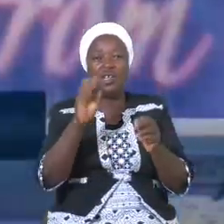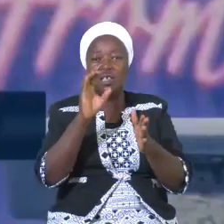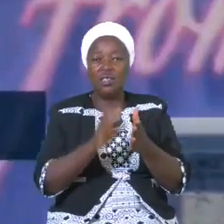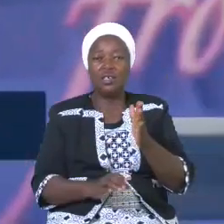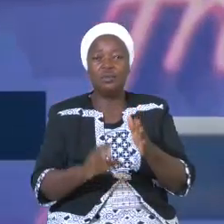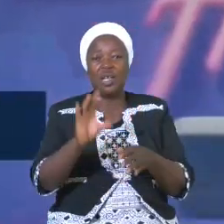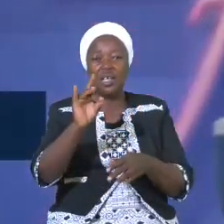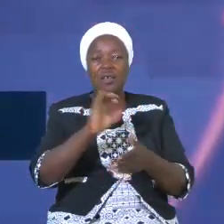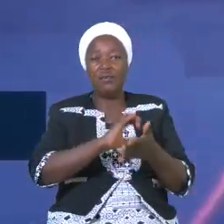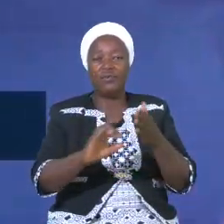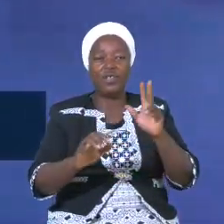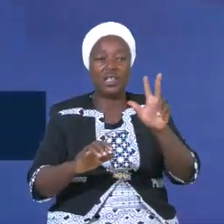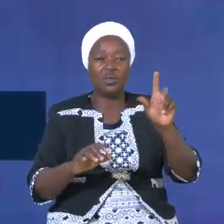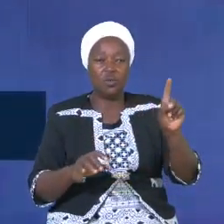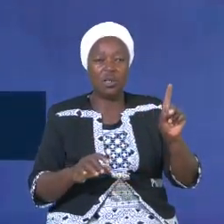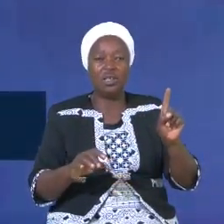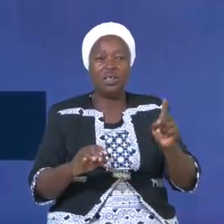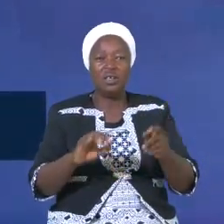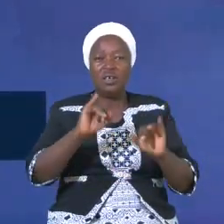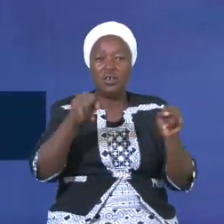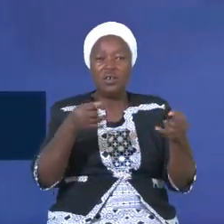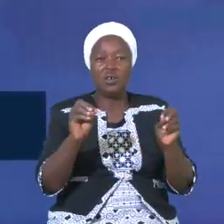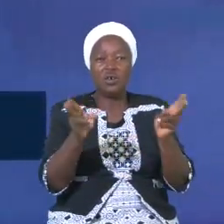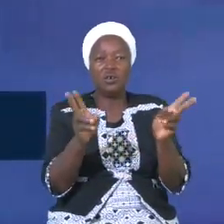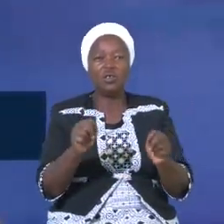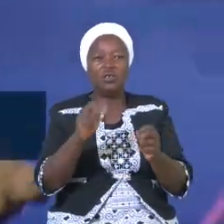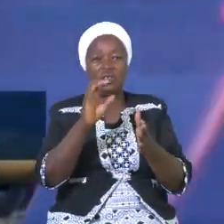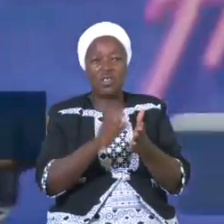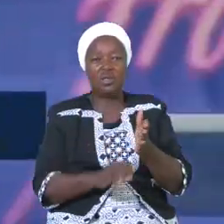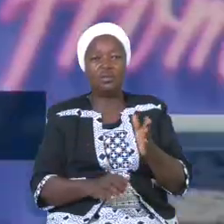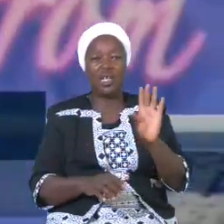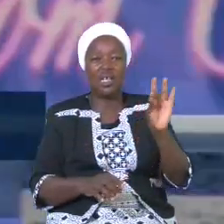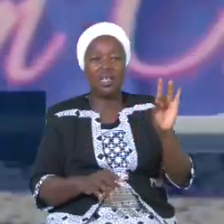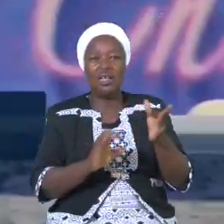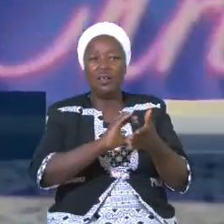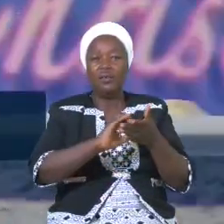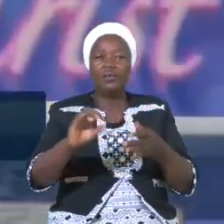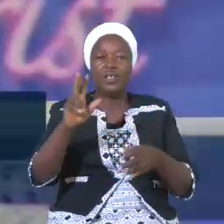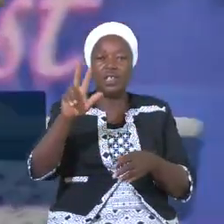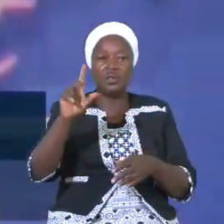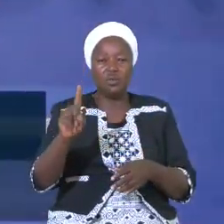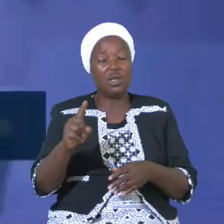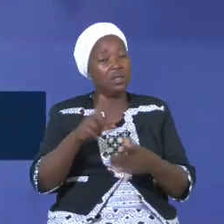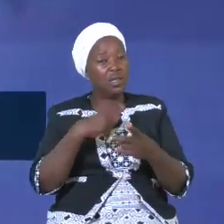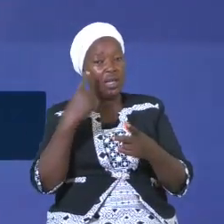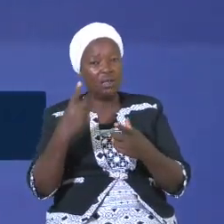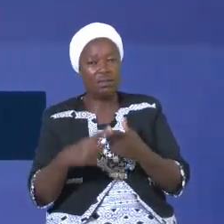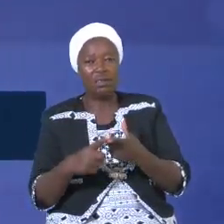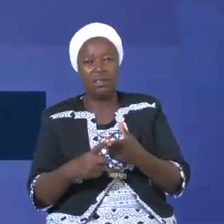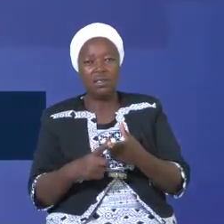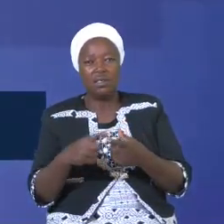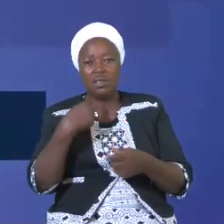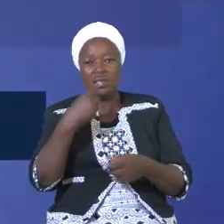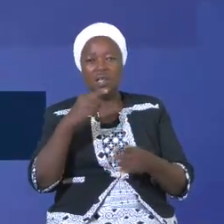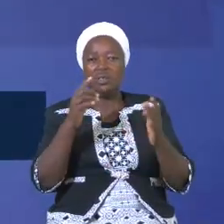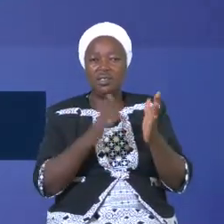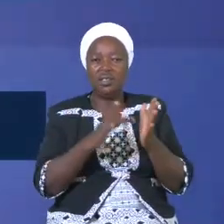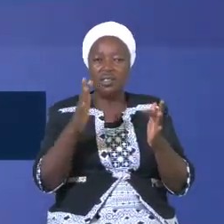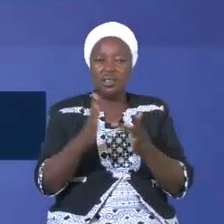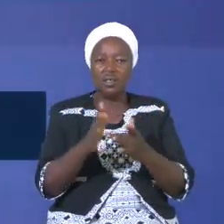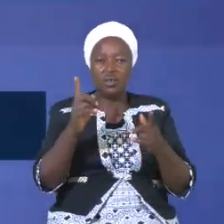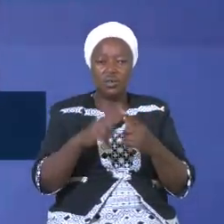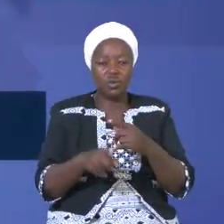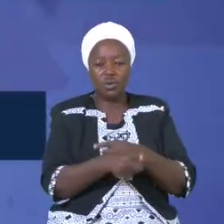31 john chapter 8 verse 31 then said jesus to those